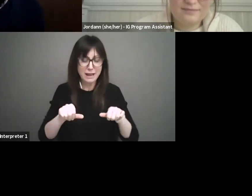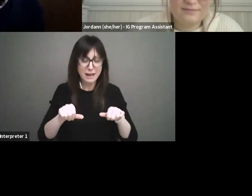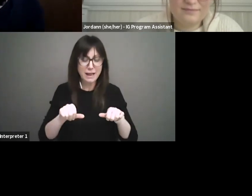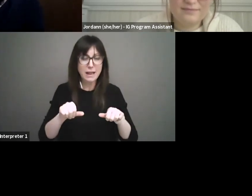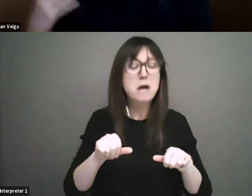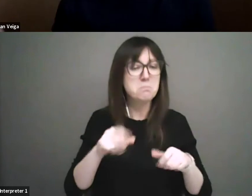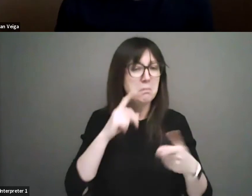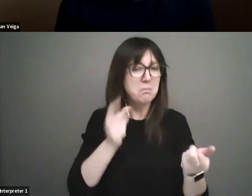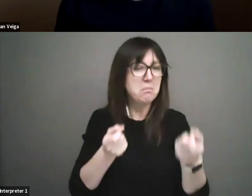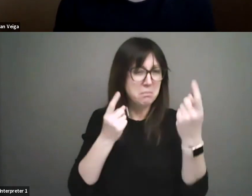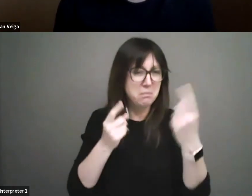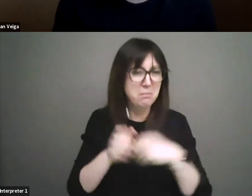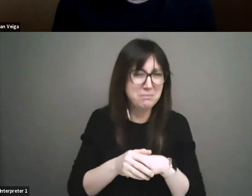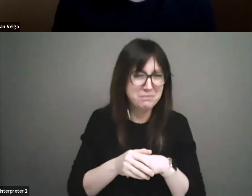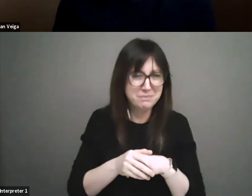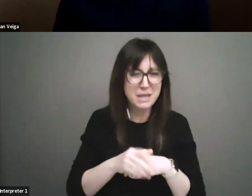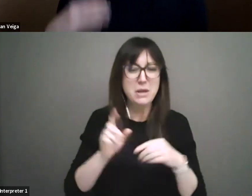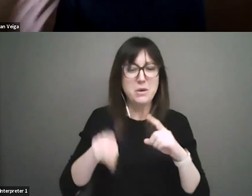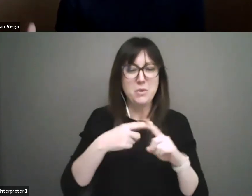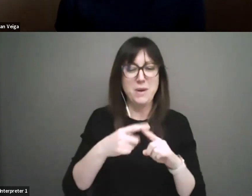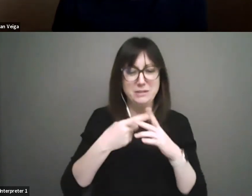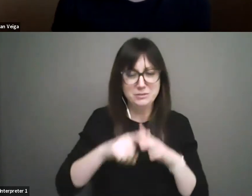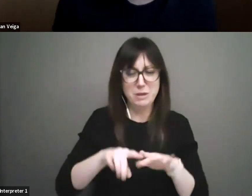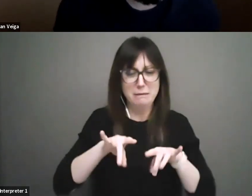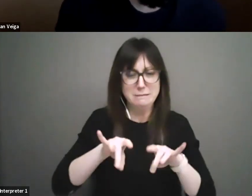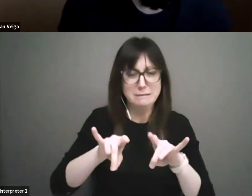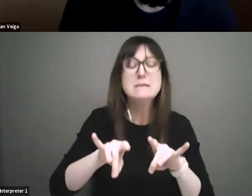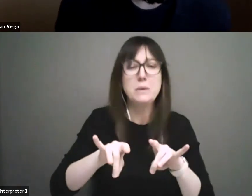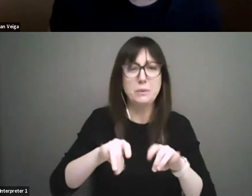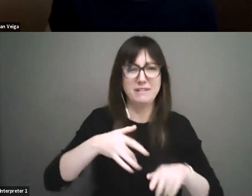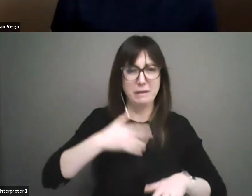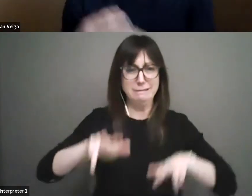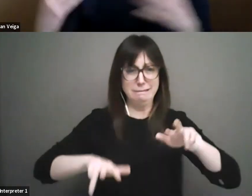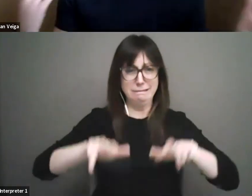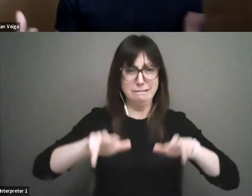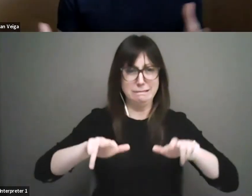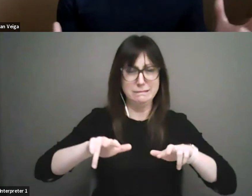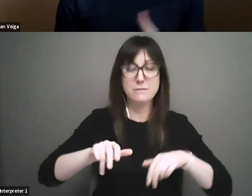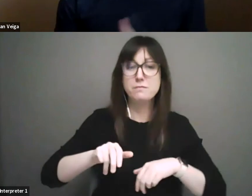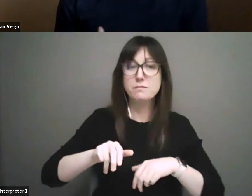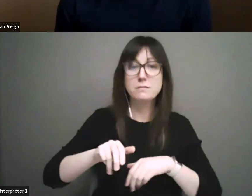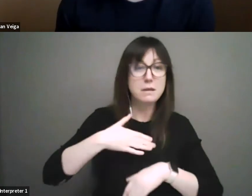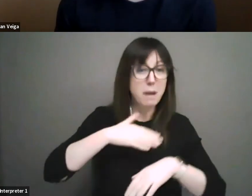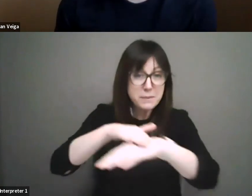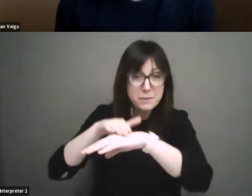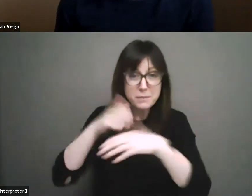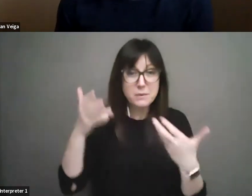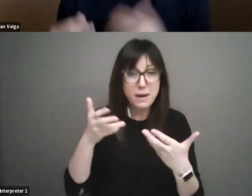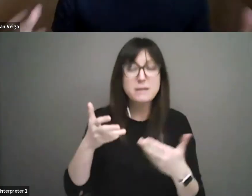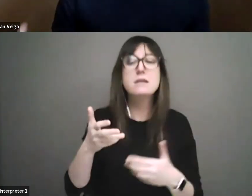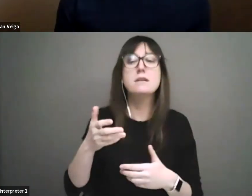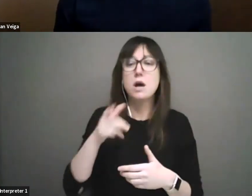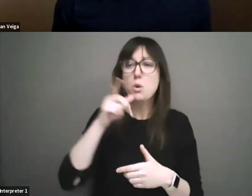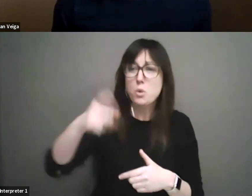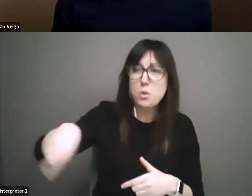understandable. Everyone always is when they get started. So some tips I have for that is trusting the people that you're comfortable with. You know,